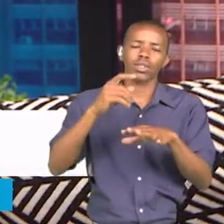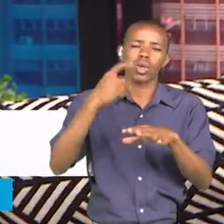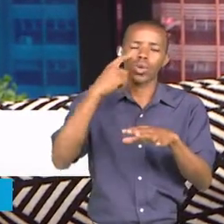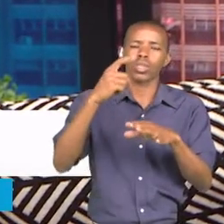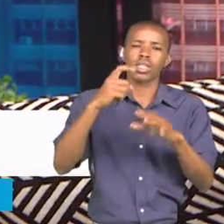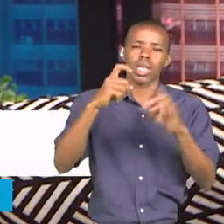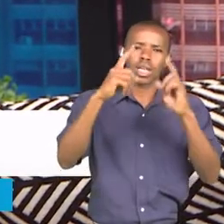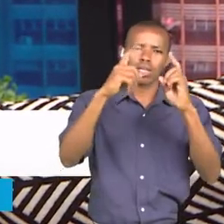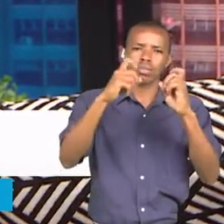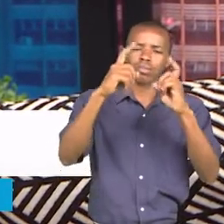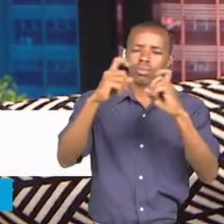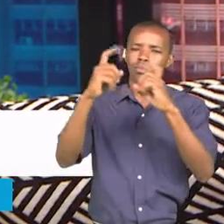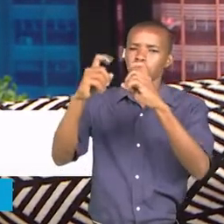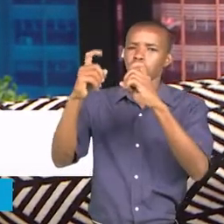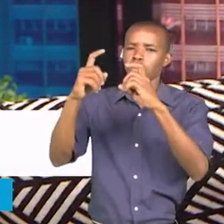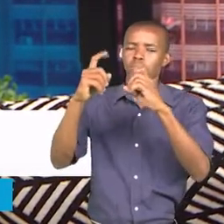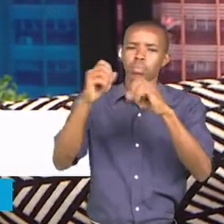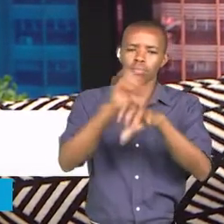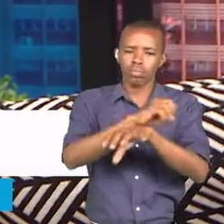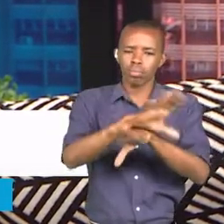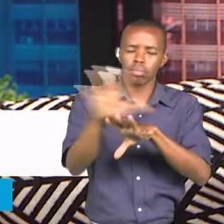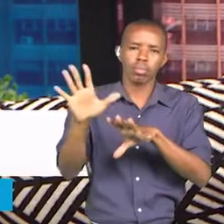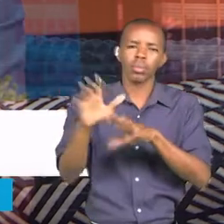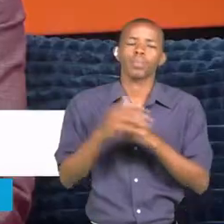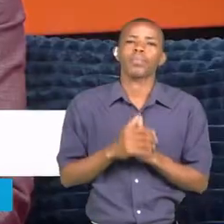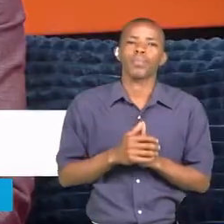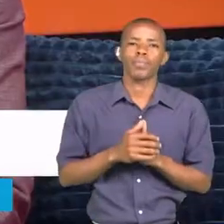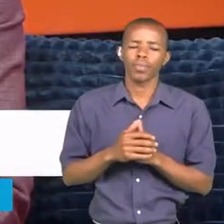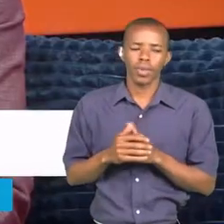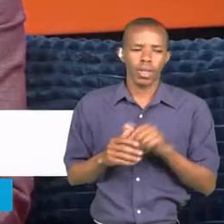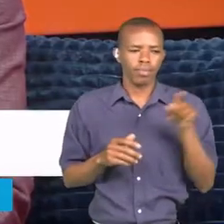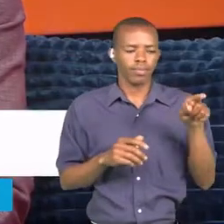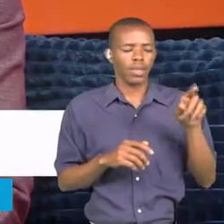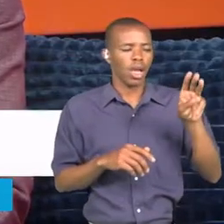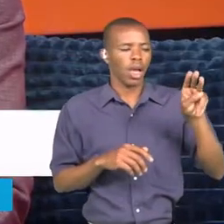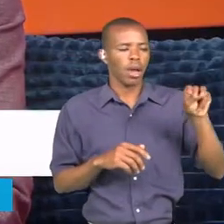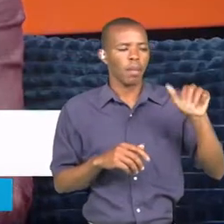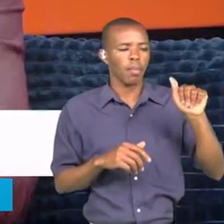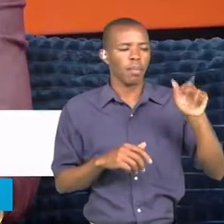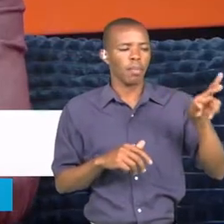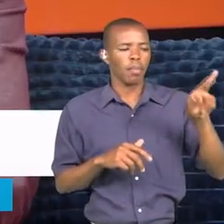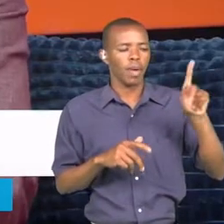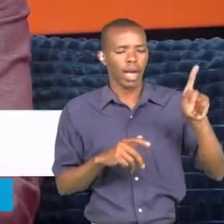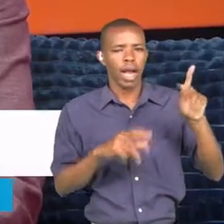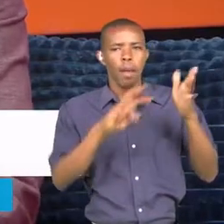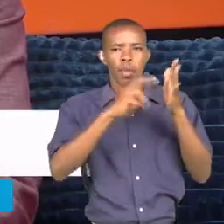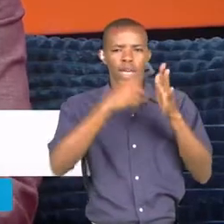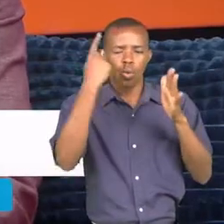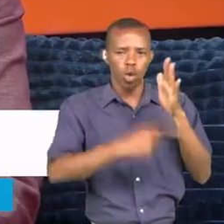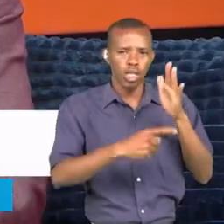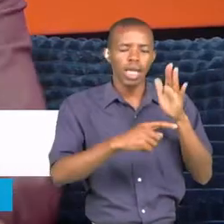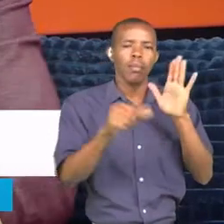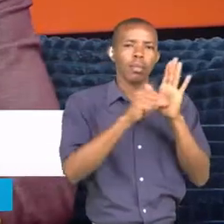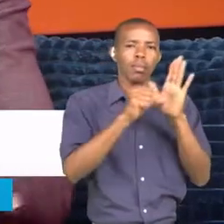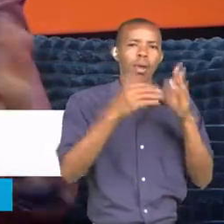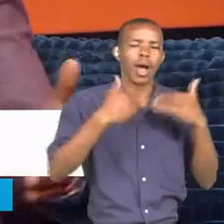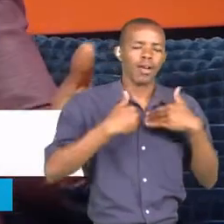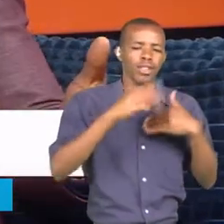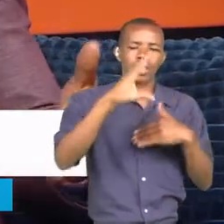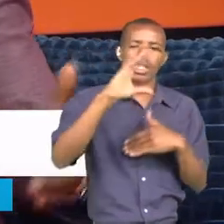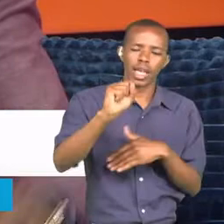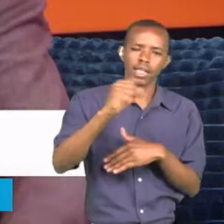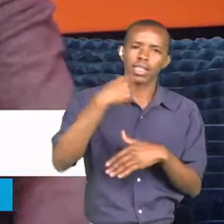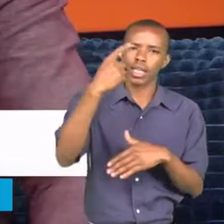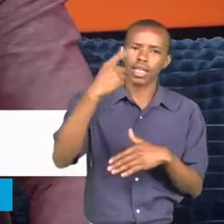are seriously malnourished. Sure. Yep. Okay. Now, Mark, that means there's a problem. And as much as the CEO said